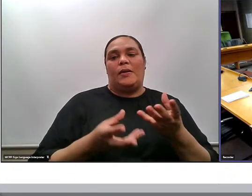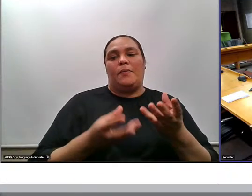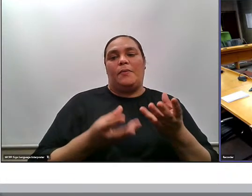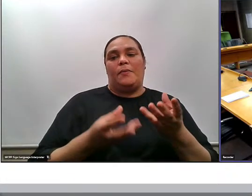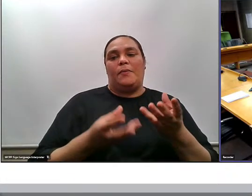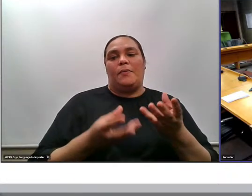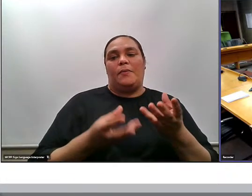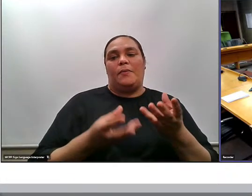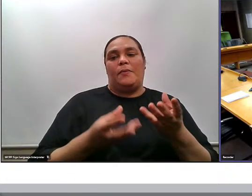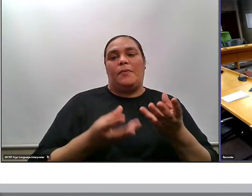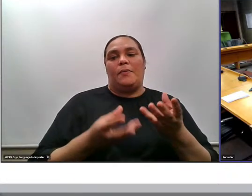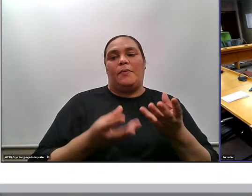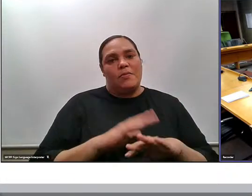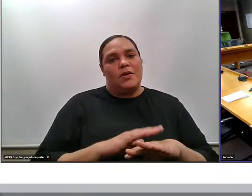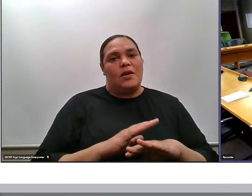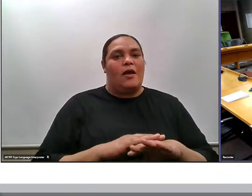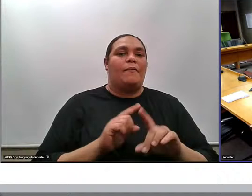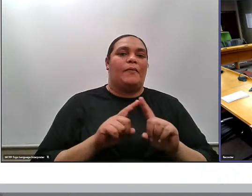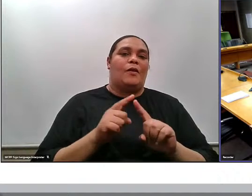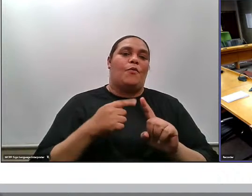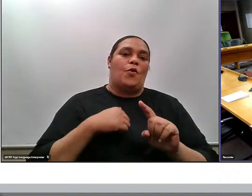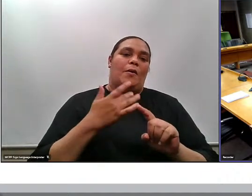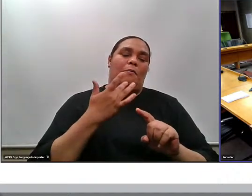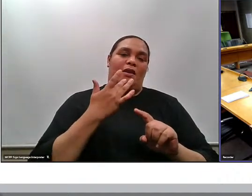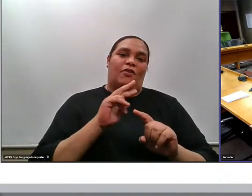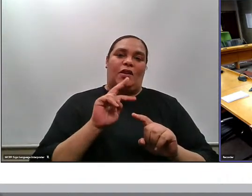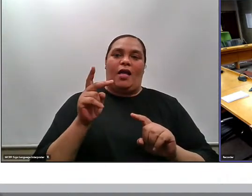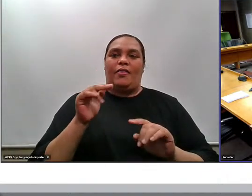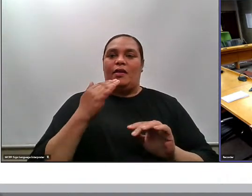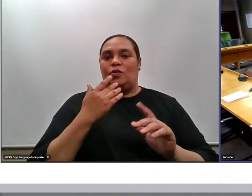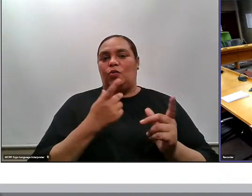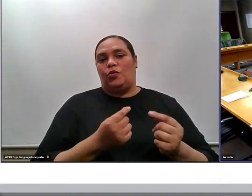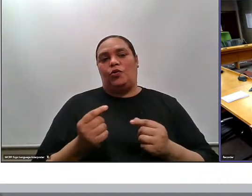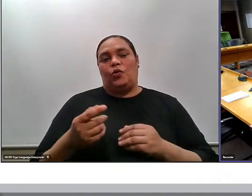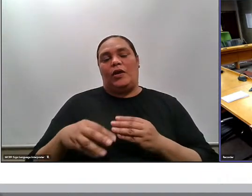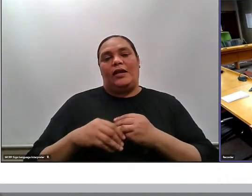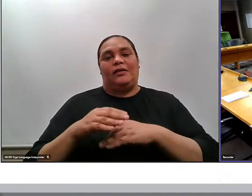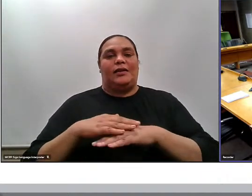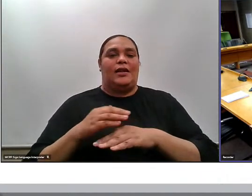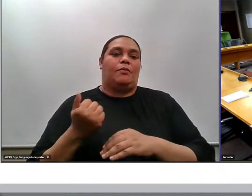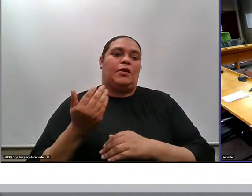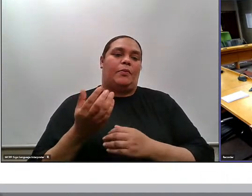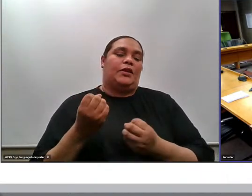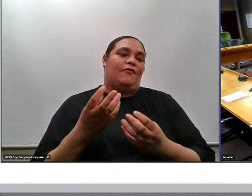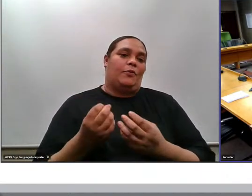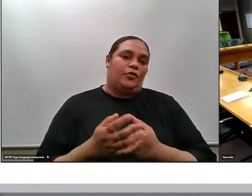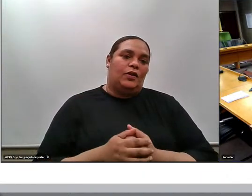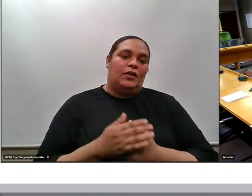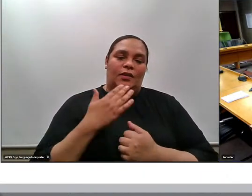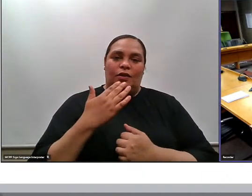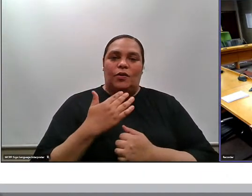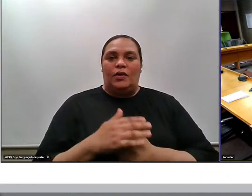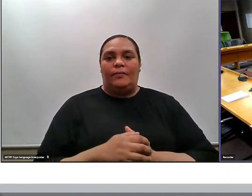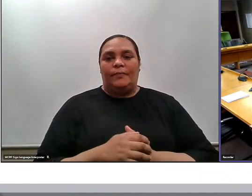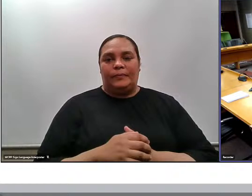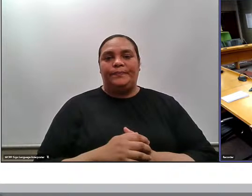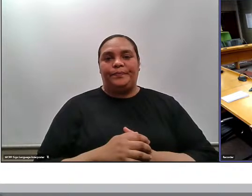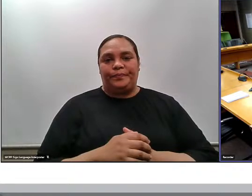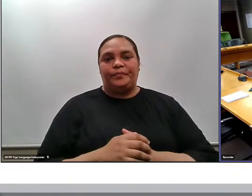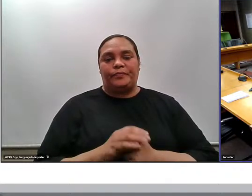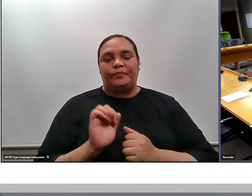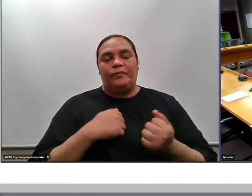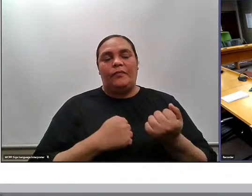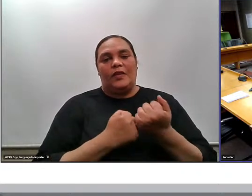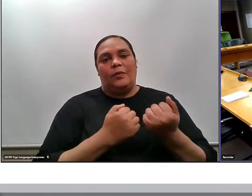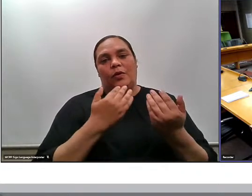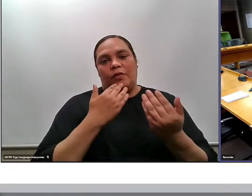on time and we had, preference of others giving them extra time to still submit information. Thanks. Yes, I support that.